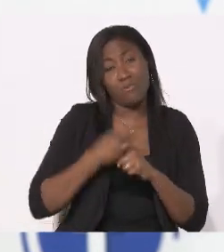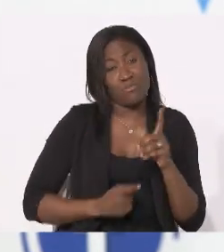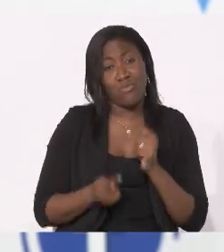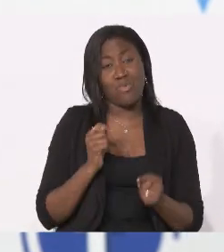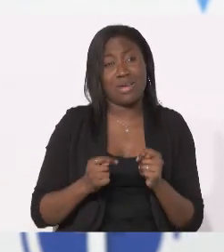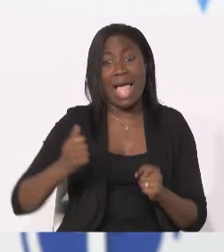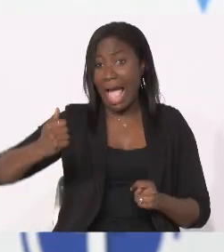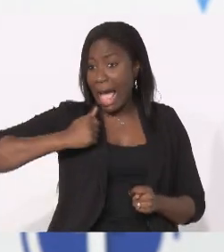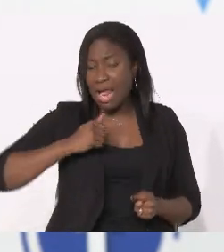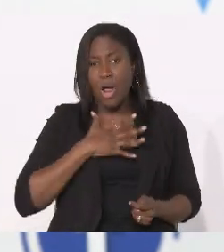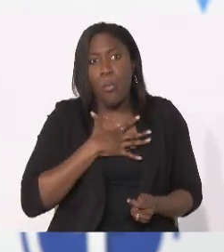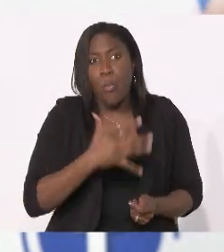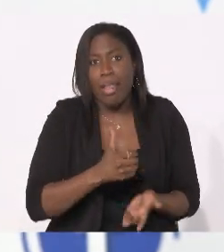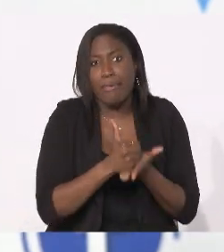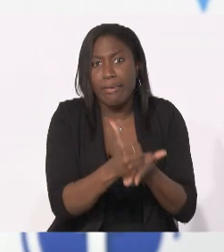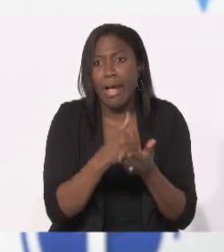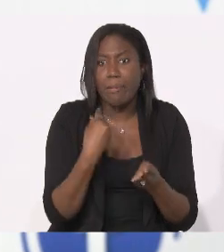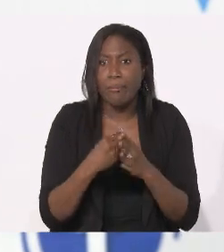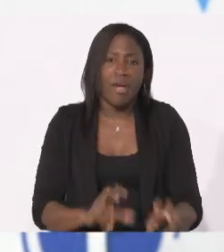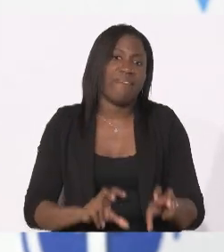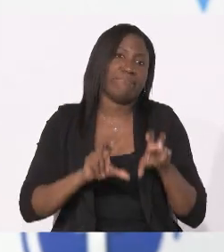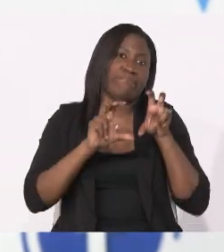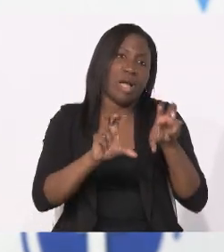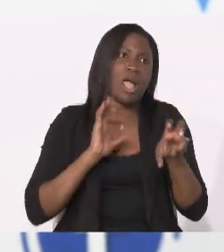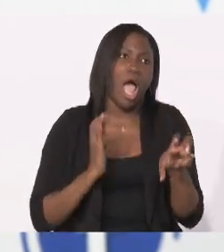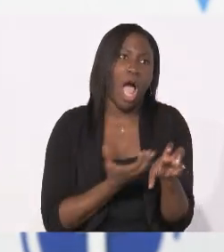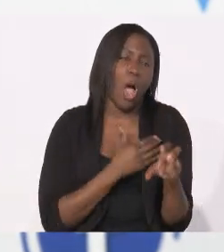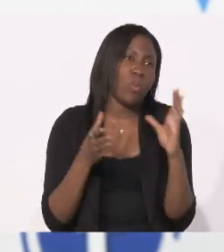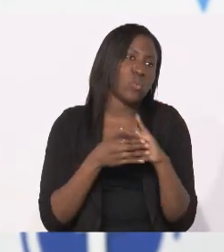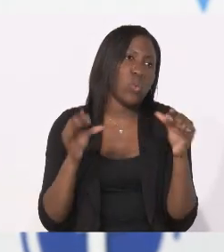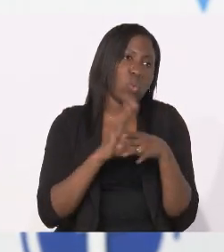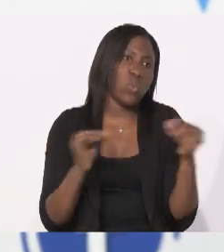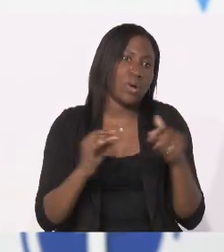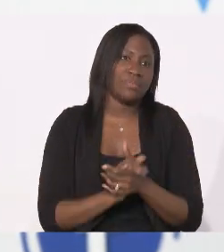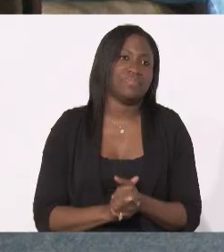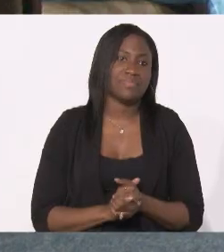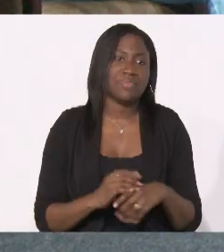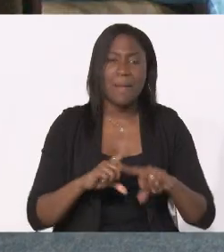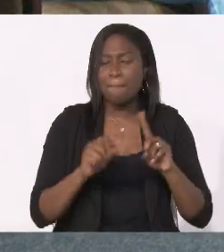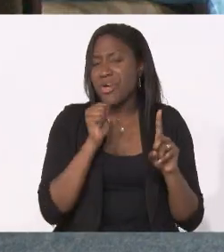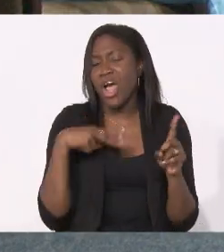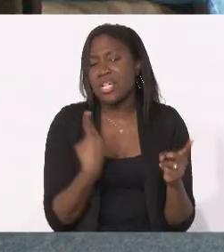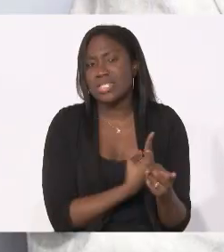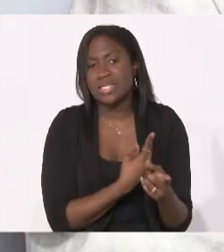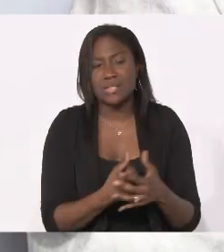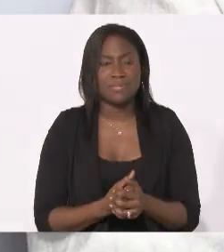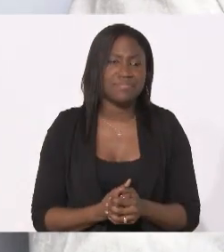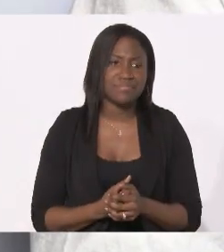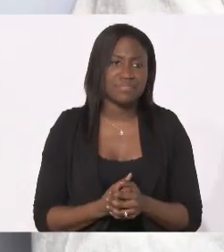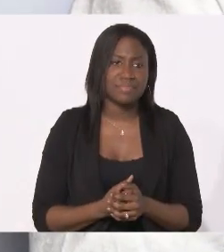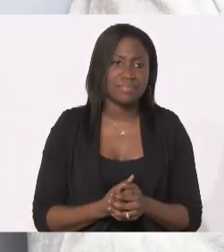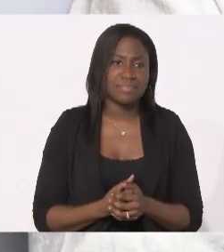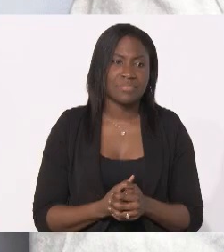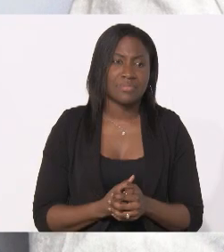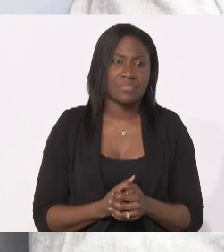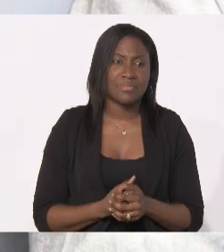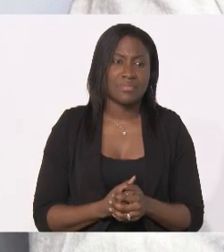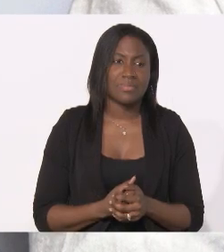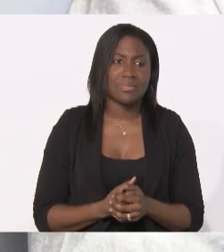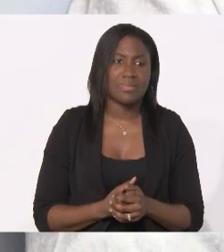stories. And then, some years ago, a minister of trade and industry who looked